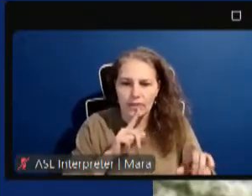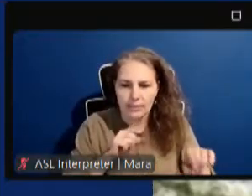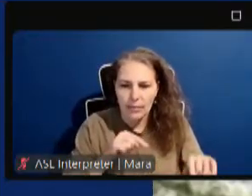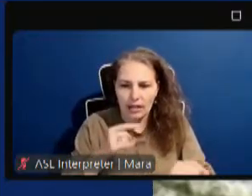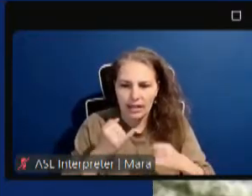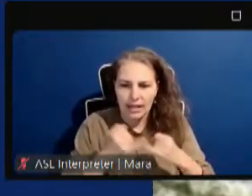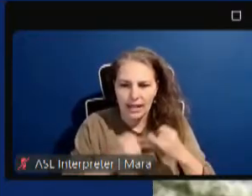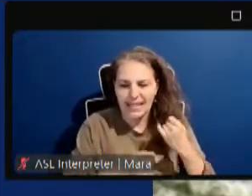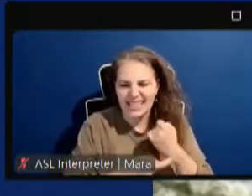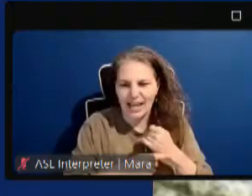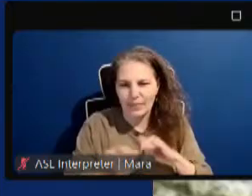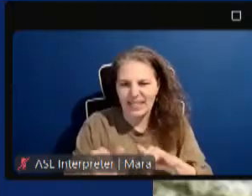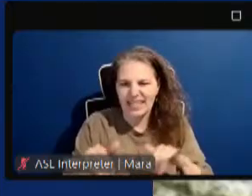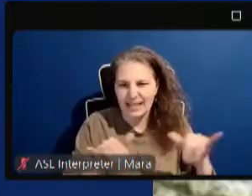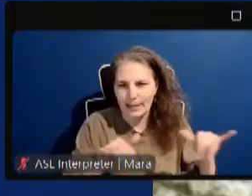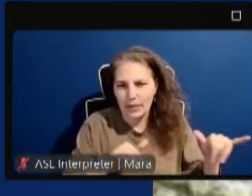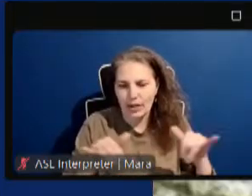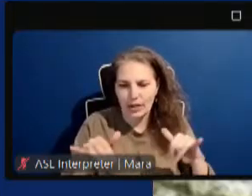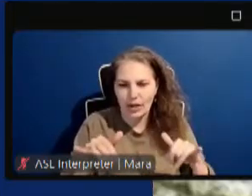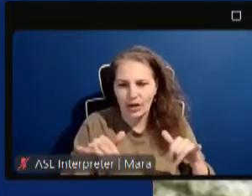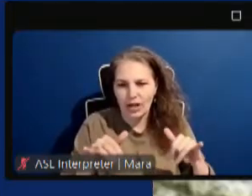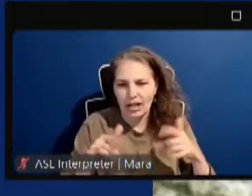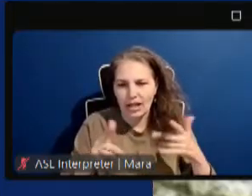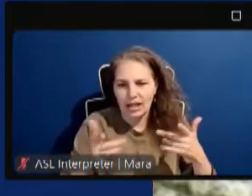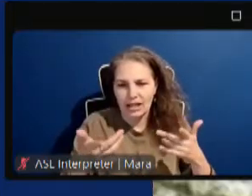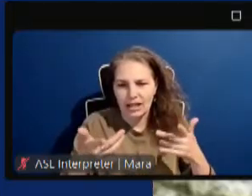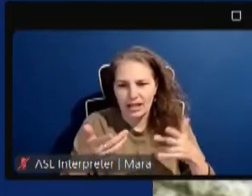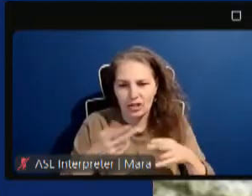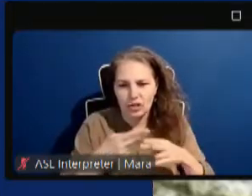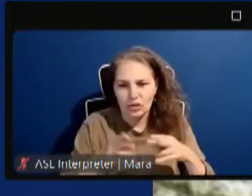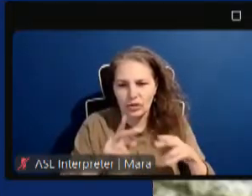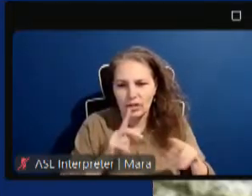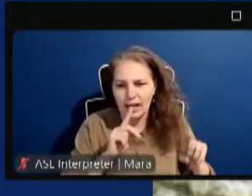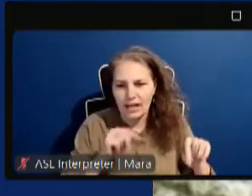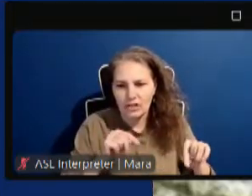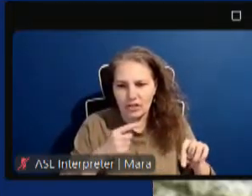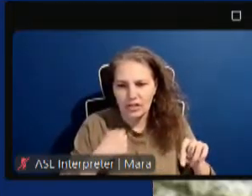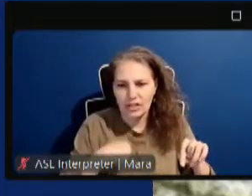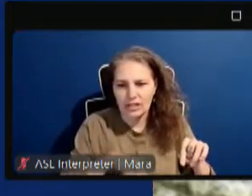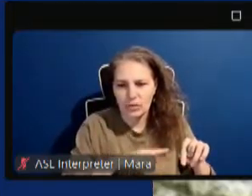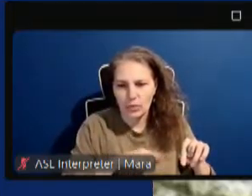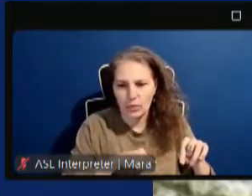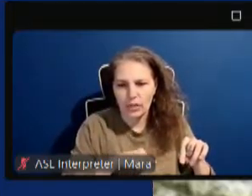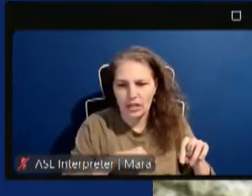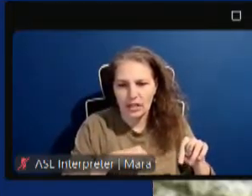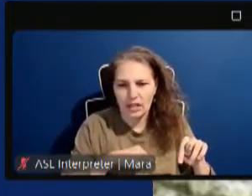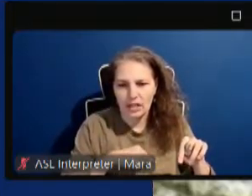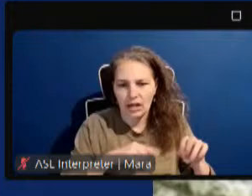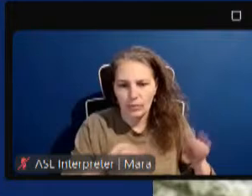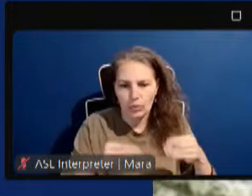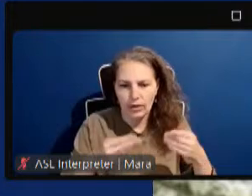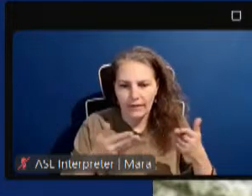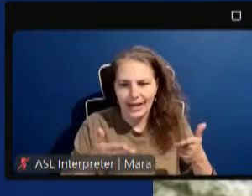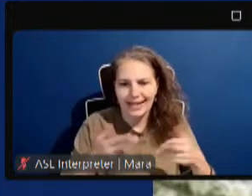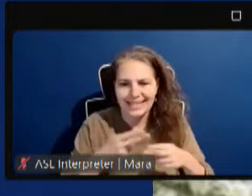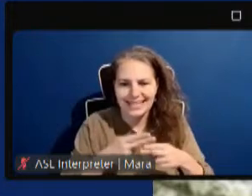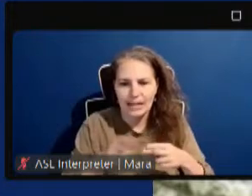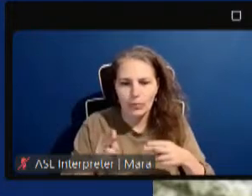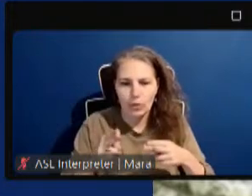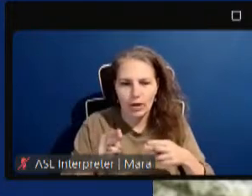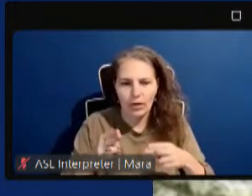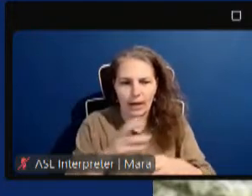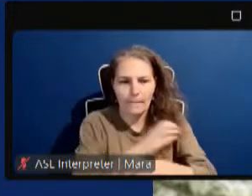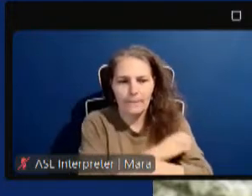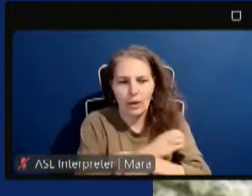the short answer was that we really are providing some temporary power in